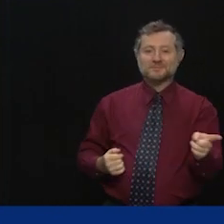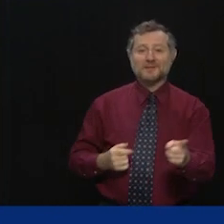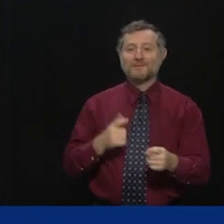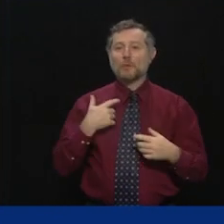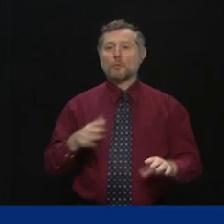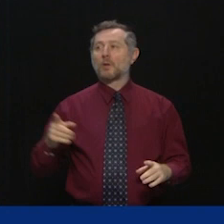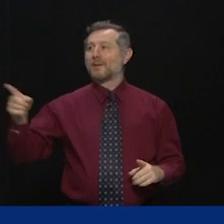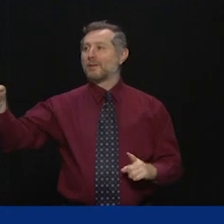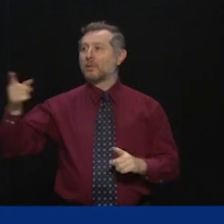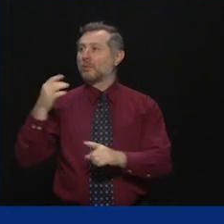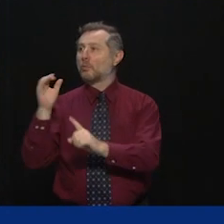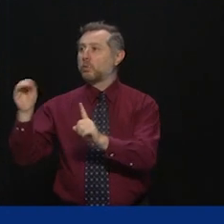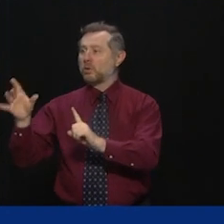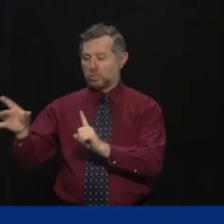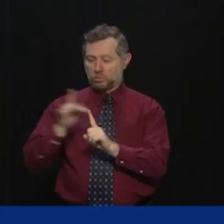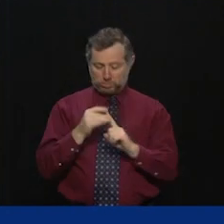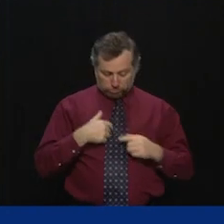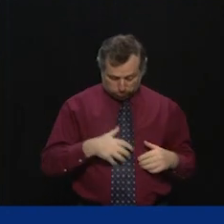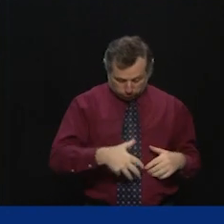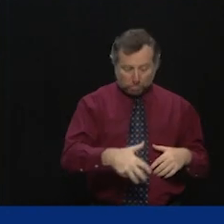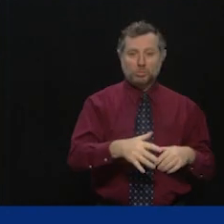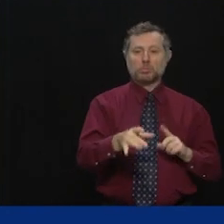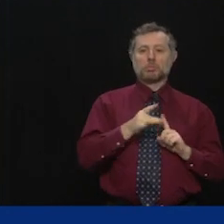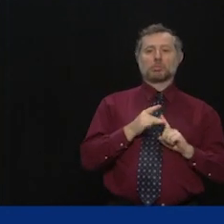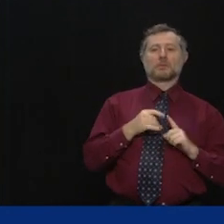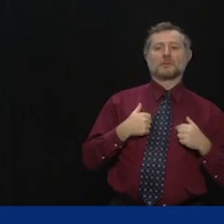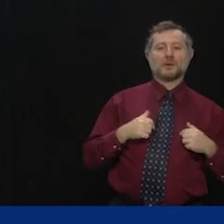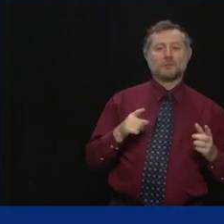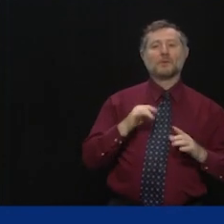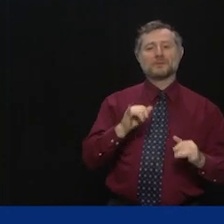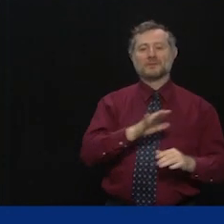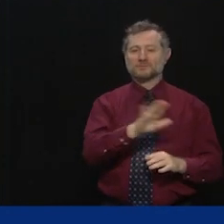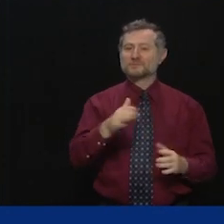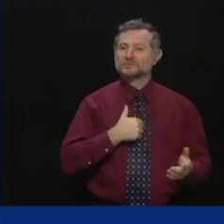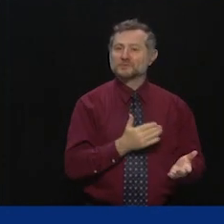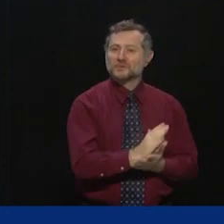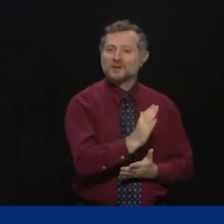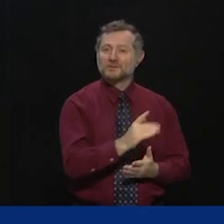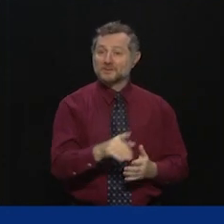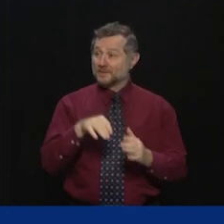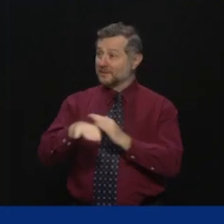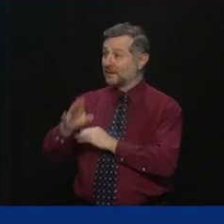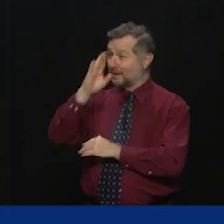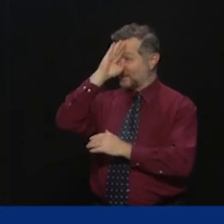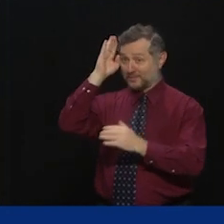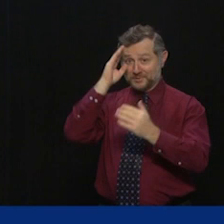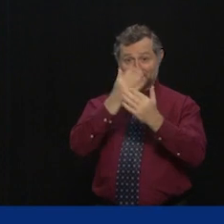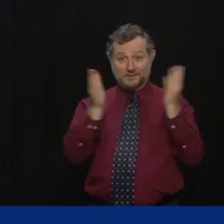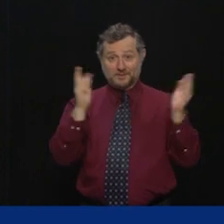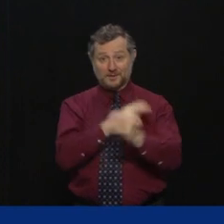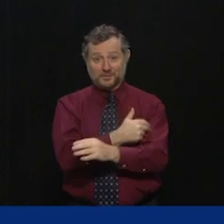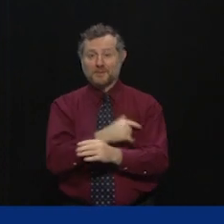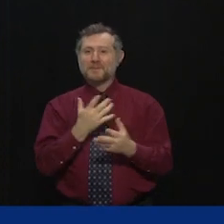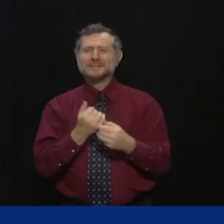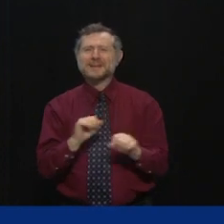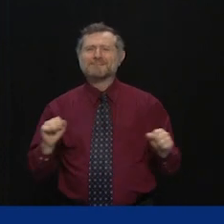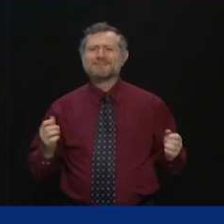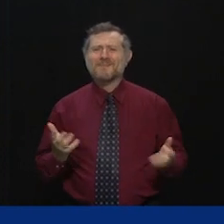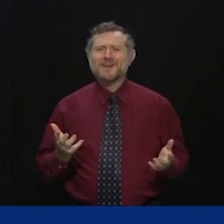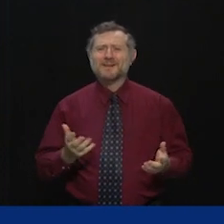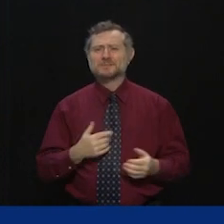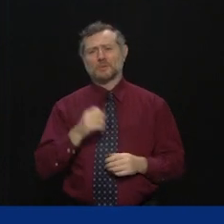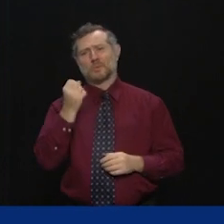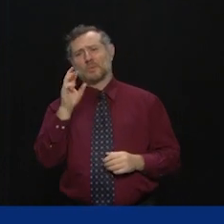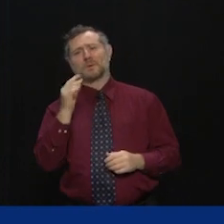say that that is a basic right that everyone has to know that they'll be safe when they enter a healthcare facility, or you have your elderly